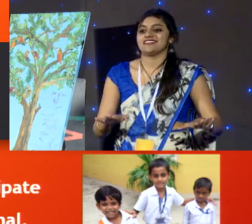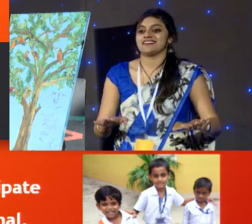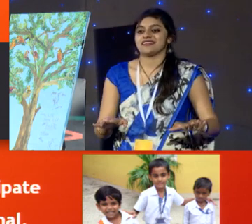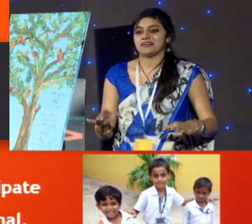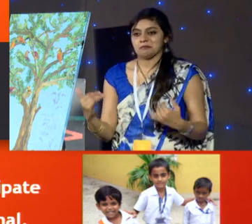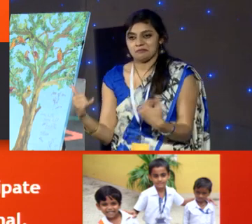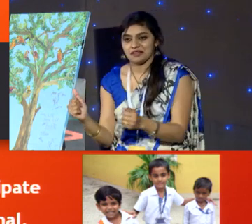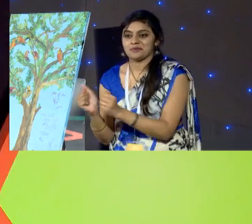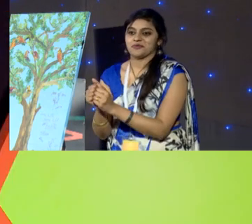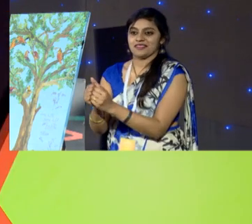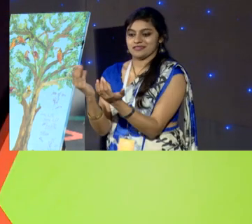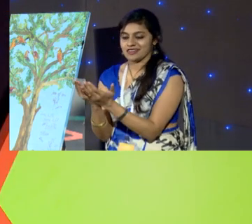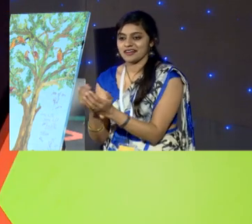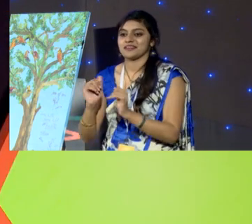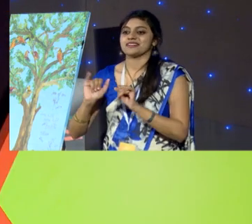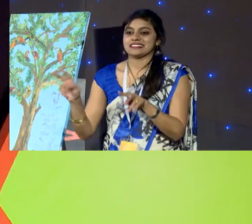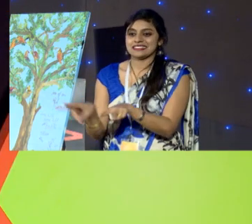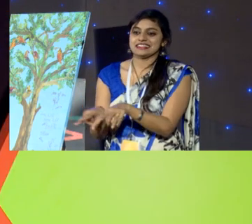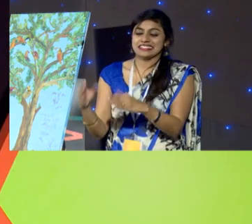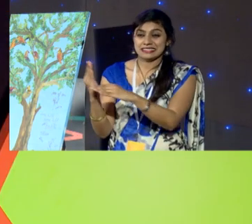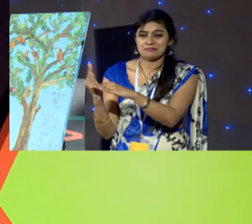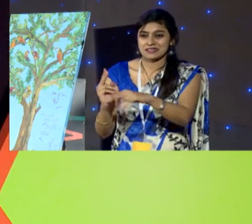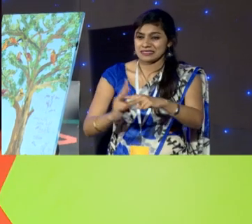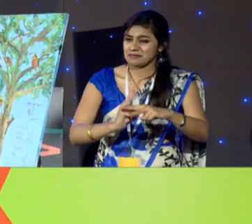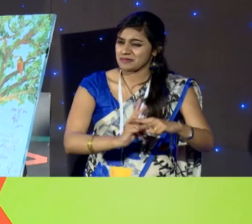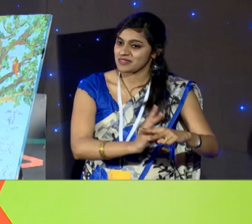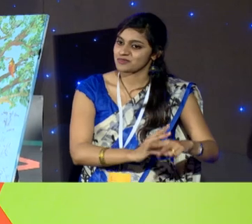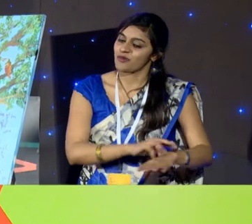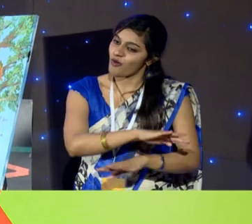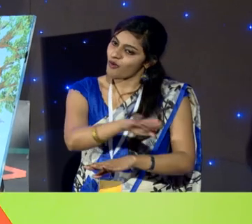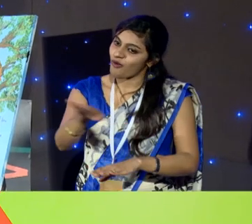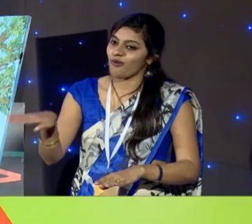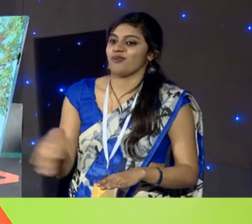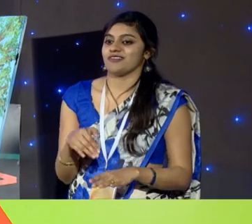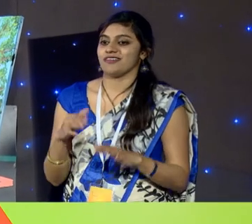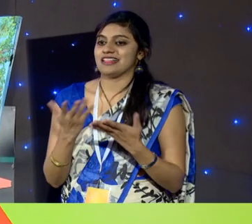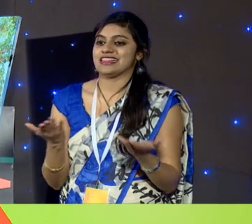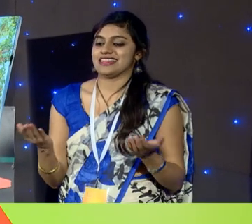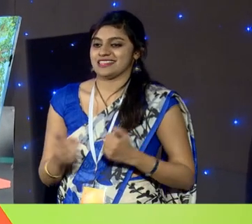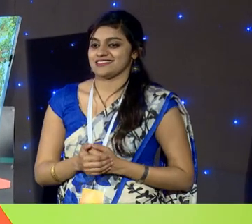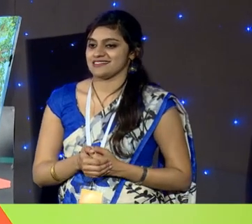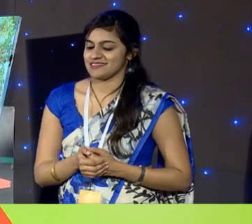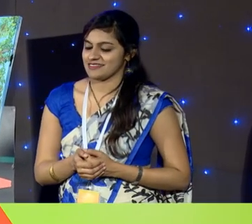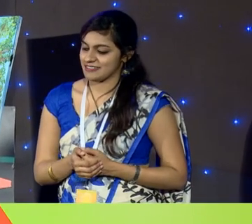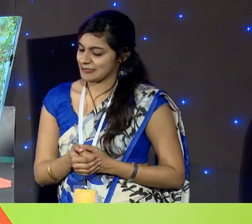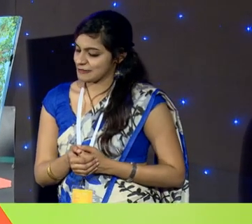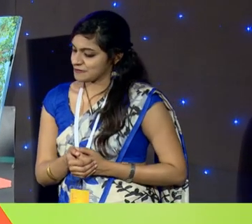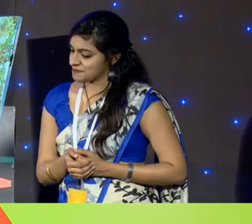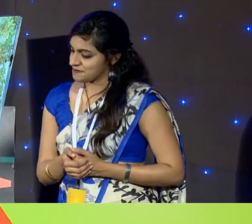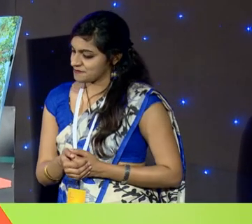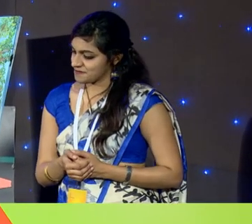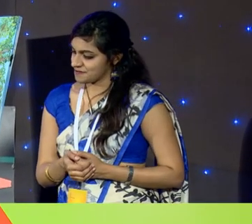typify every society. It says it all. And actually speaking, the philosophy of inclusive